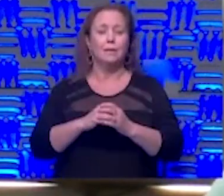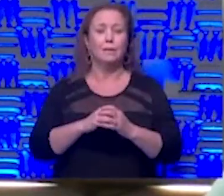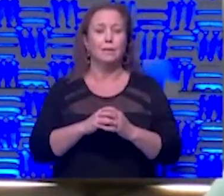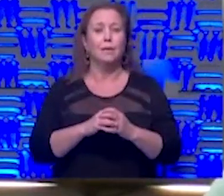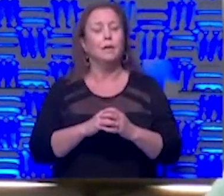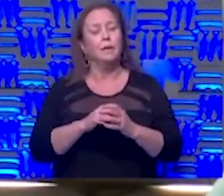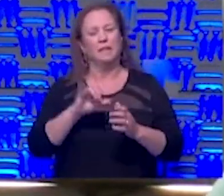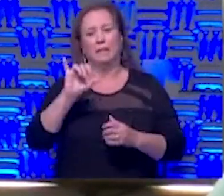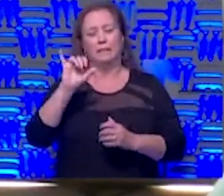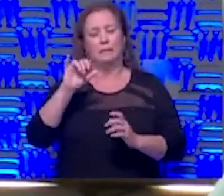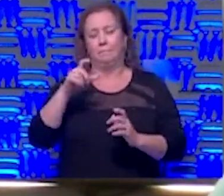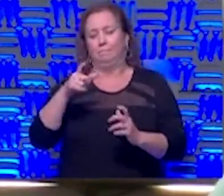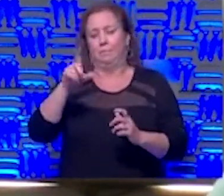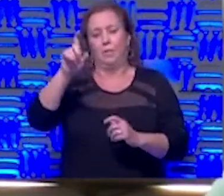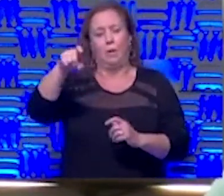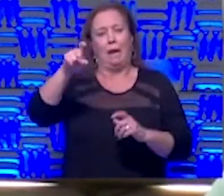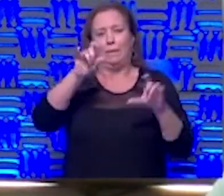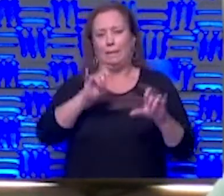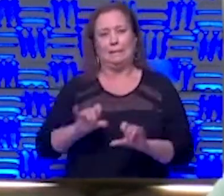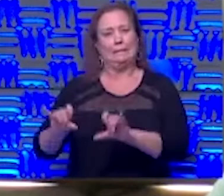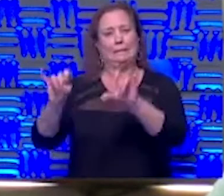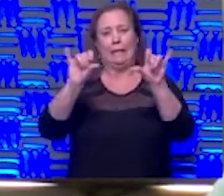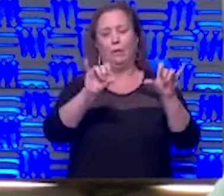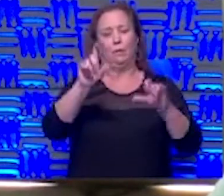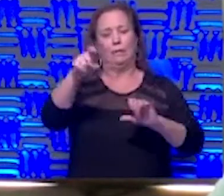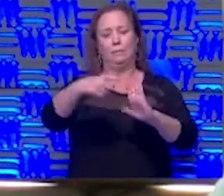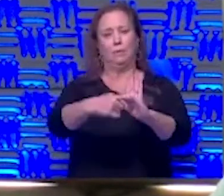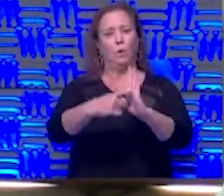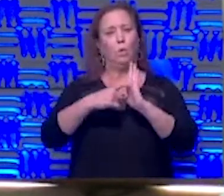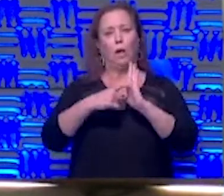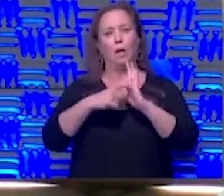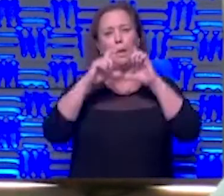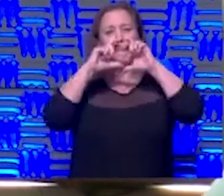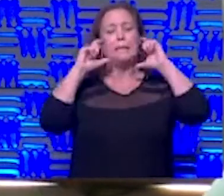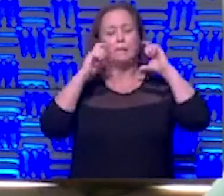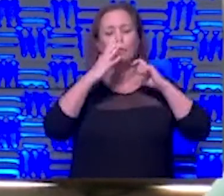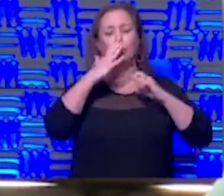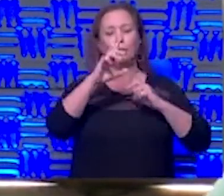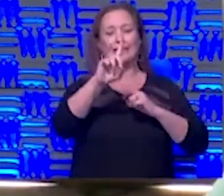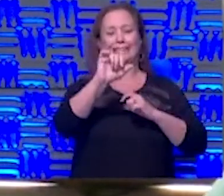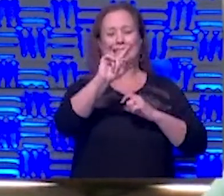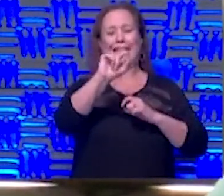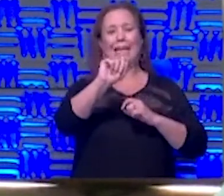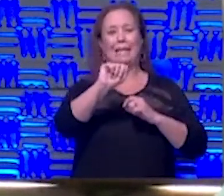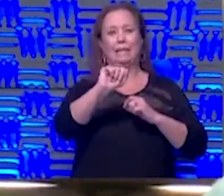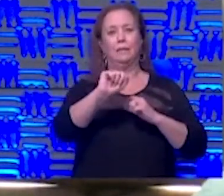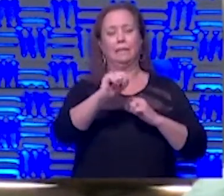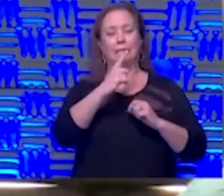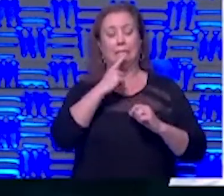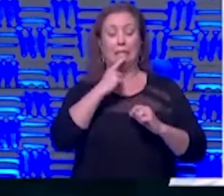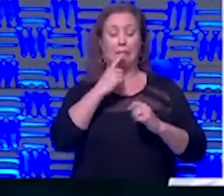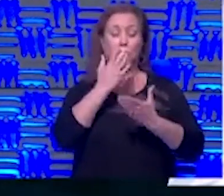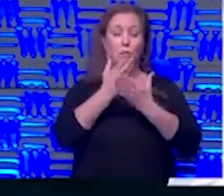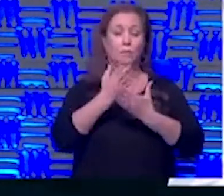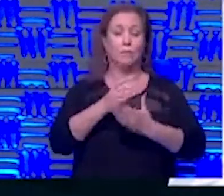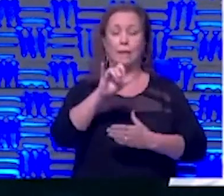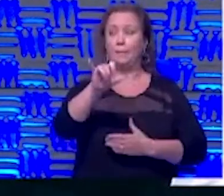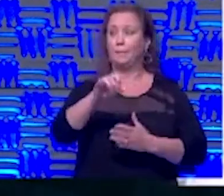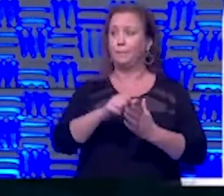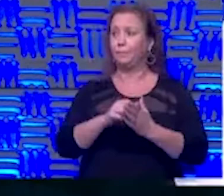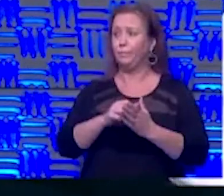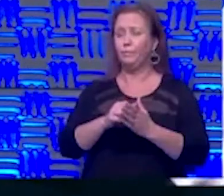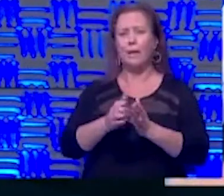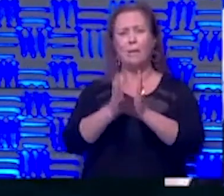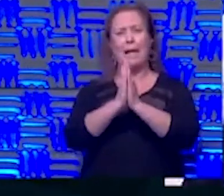it's one of those things that just has to be standard, just like and there's good data, like Dana said, in terms of that. Let me ask this question